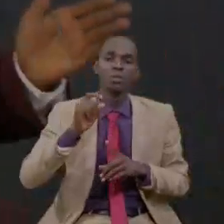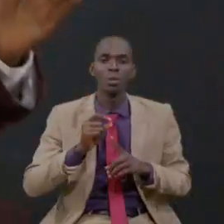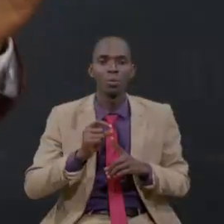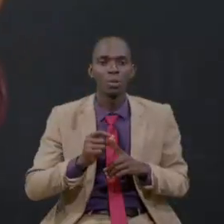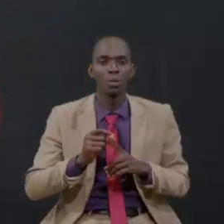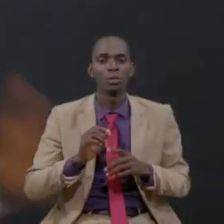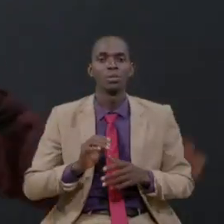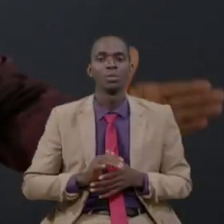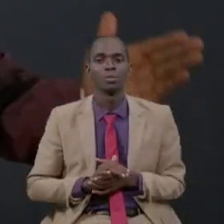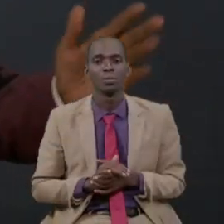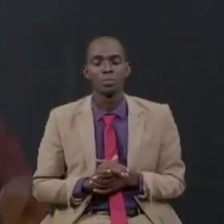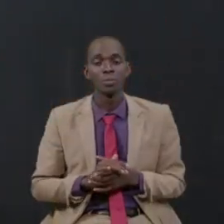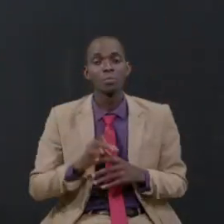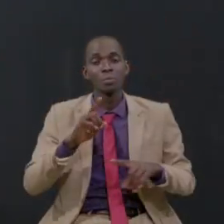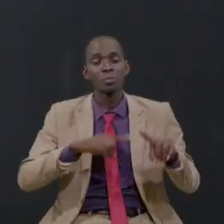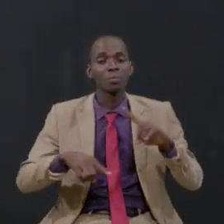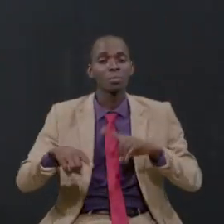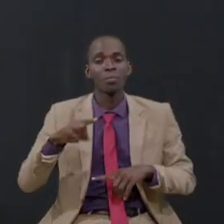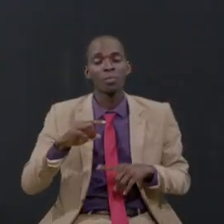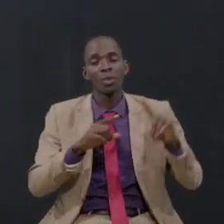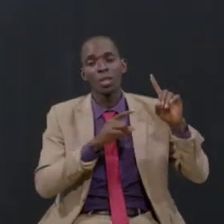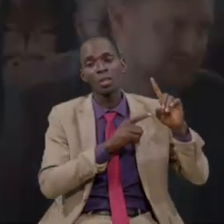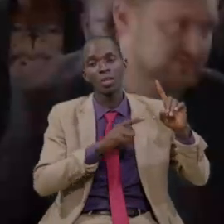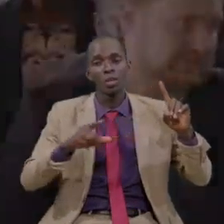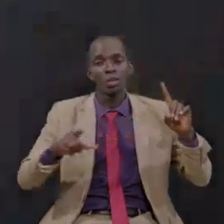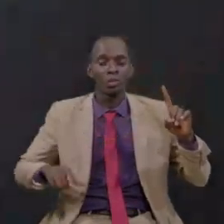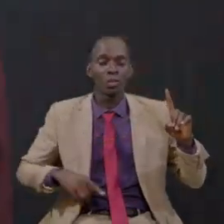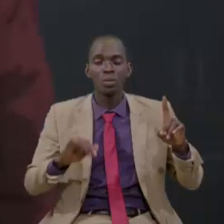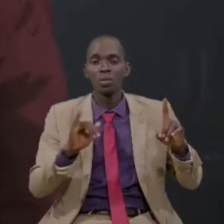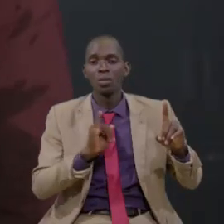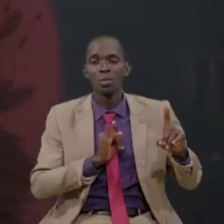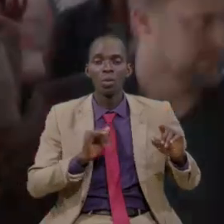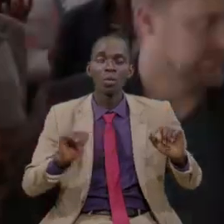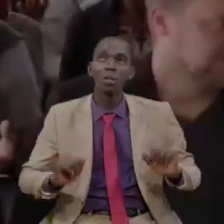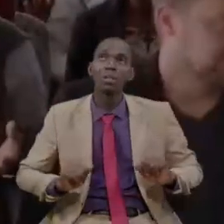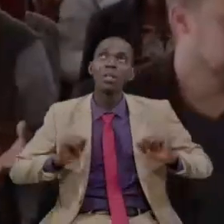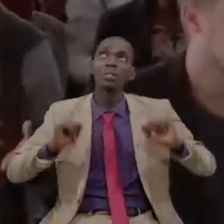Lord, I commit myself to the word.